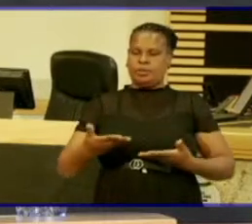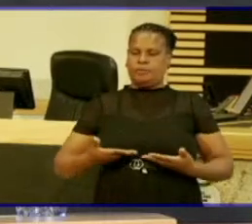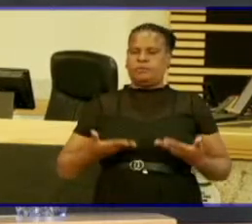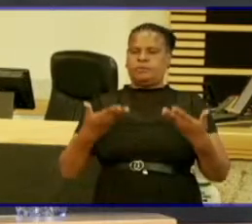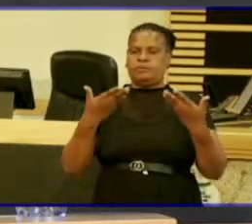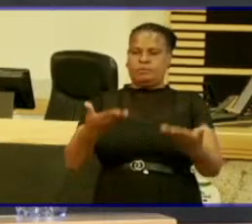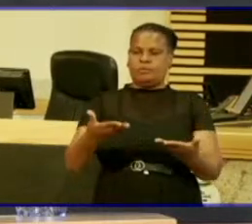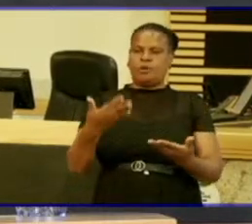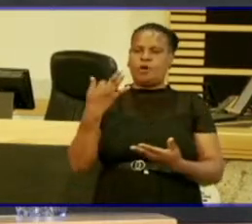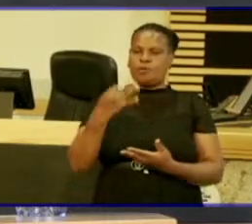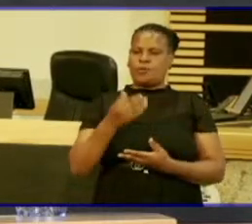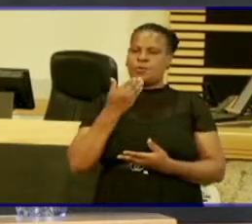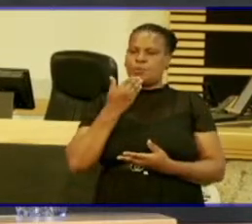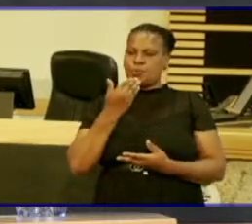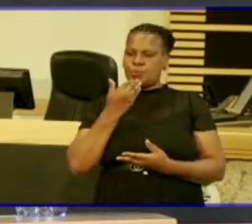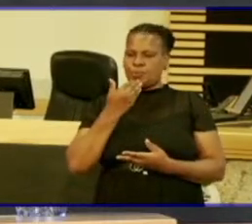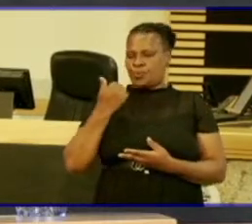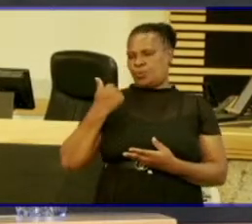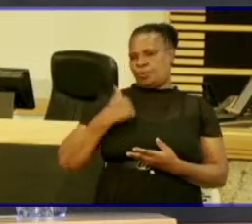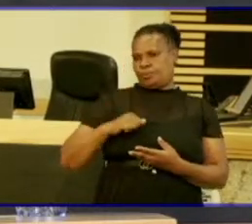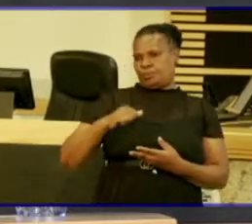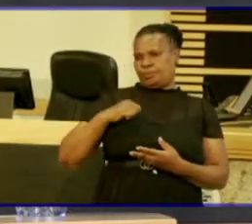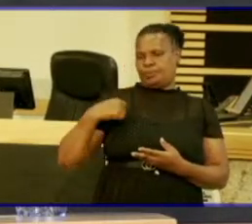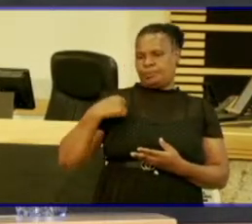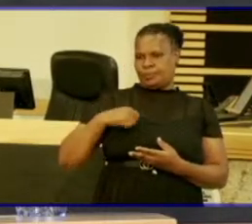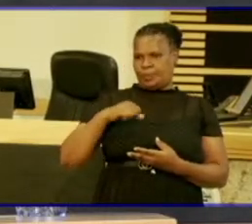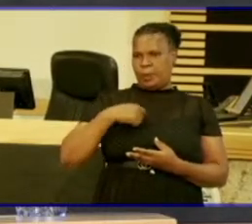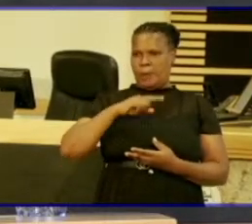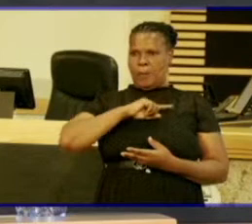municipalities. This will help to sustain the provision of